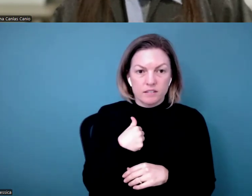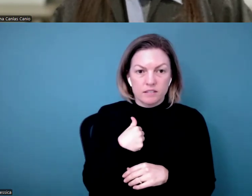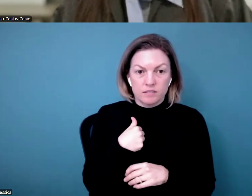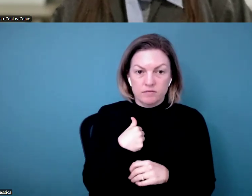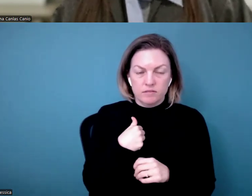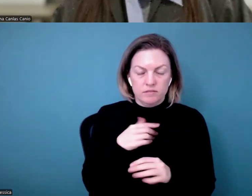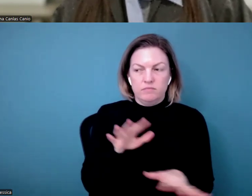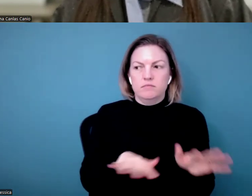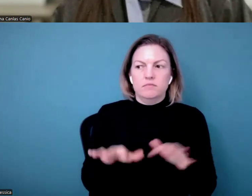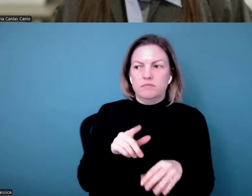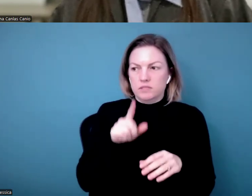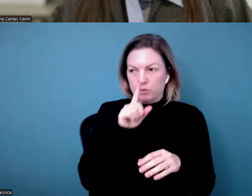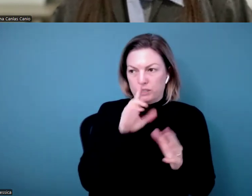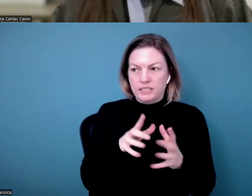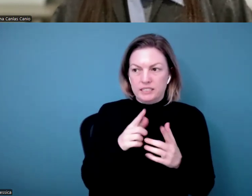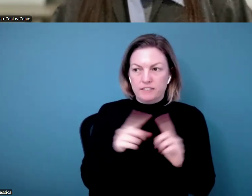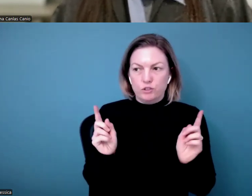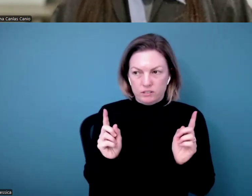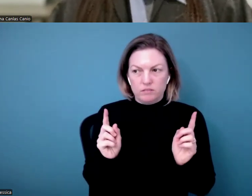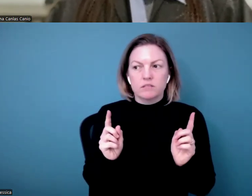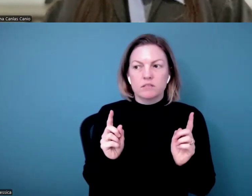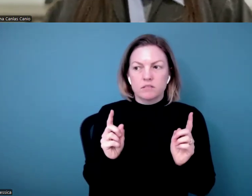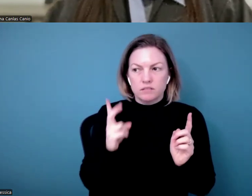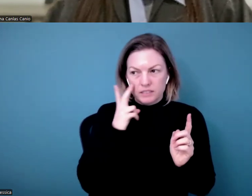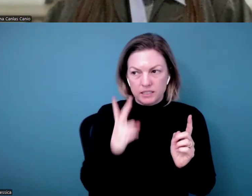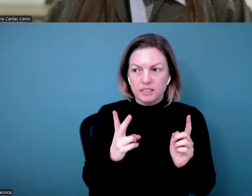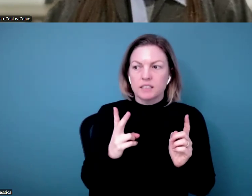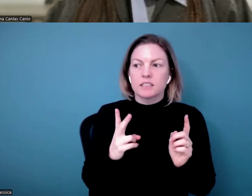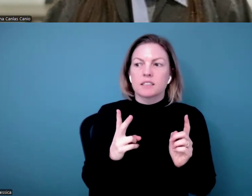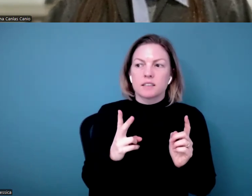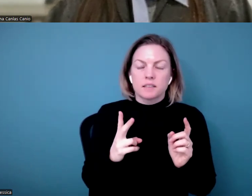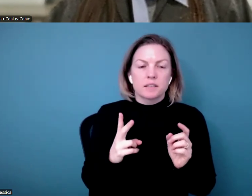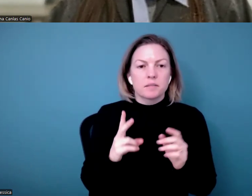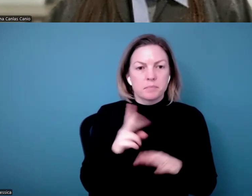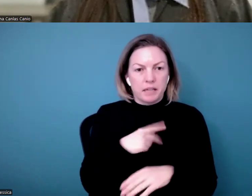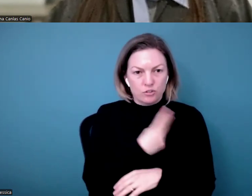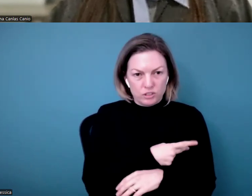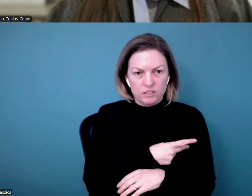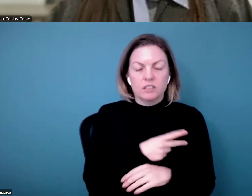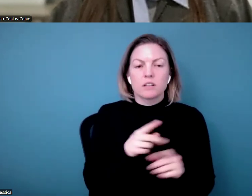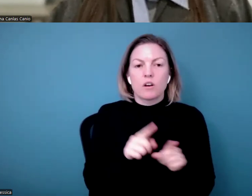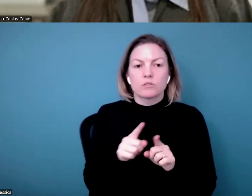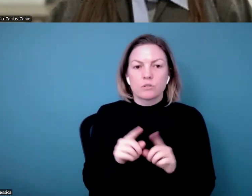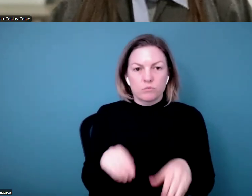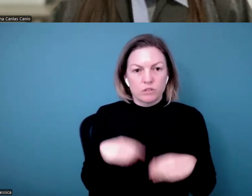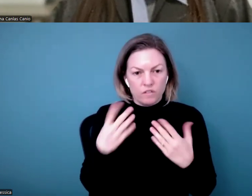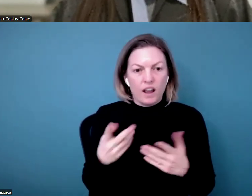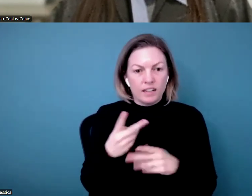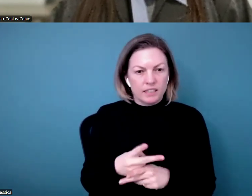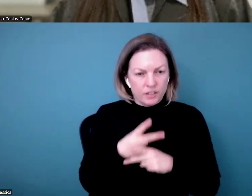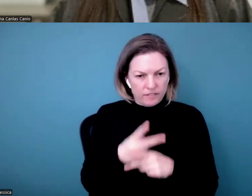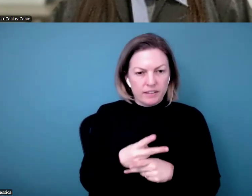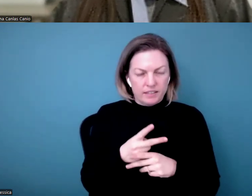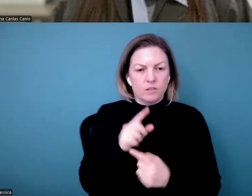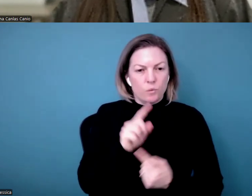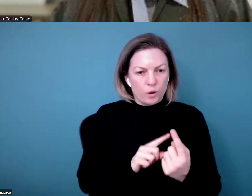lot different. You know, seeing patients in the clinic, but actually providing that caregiving 101,